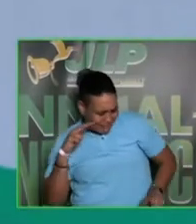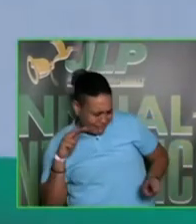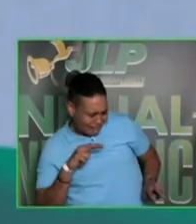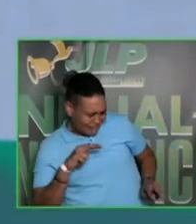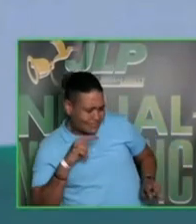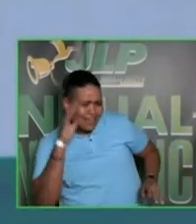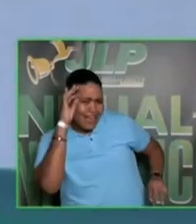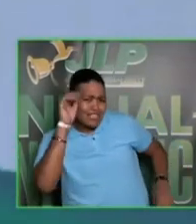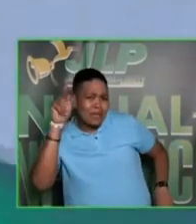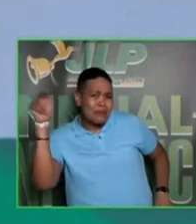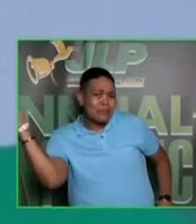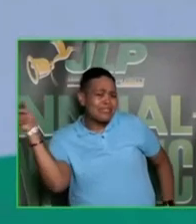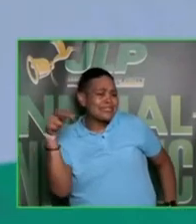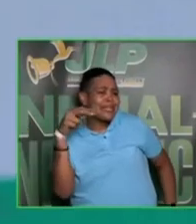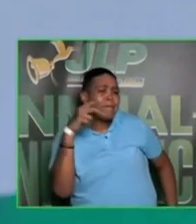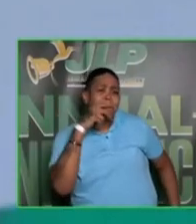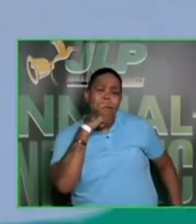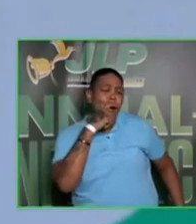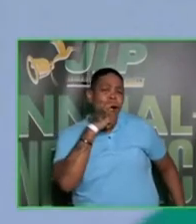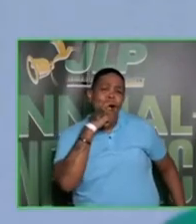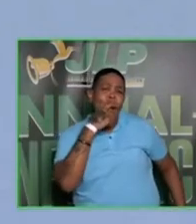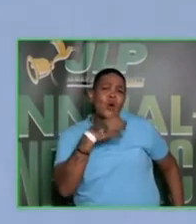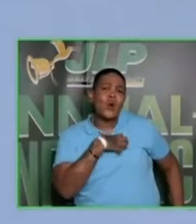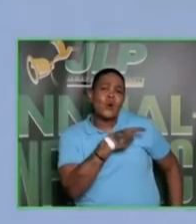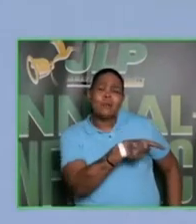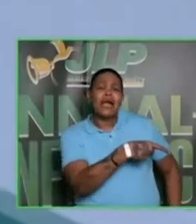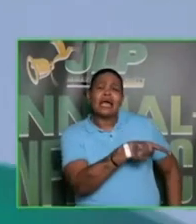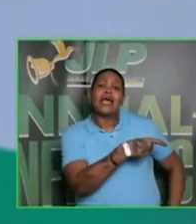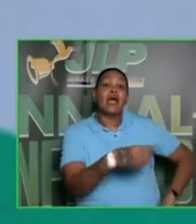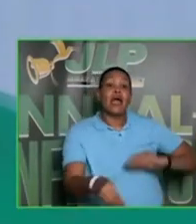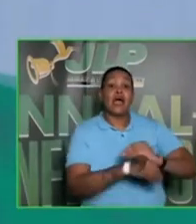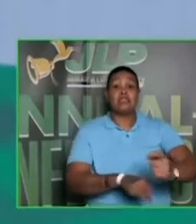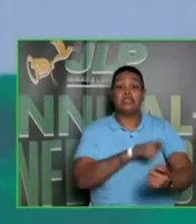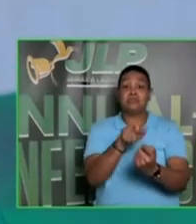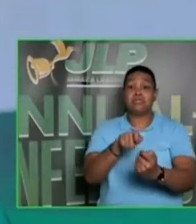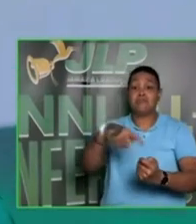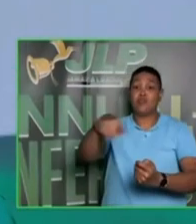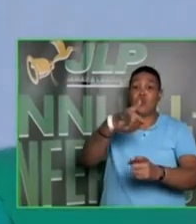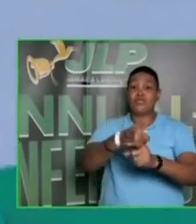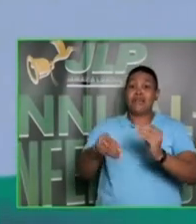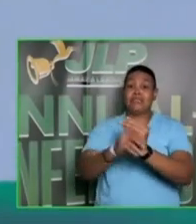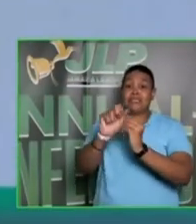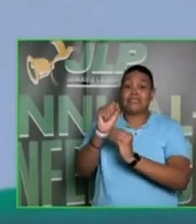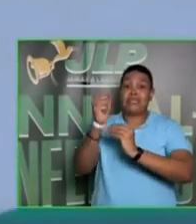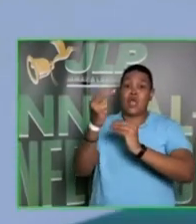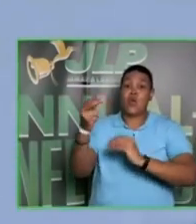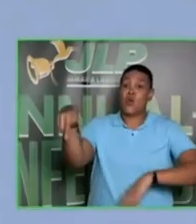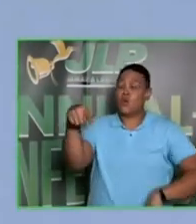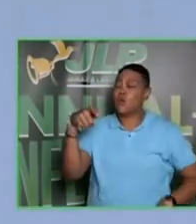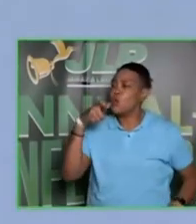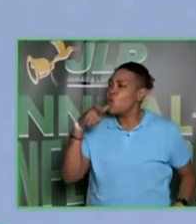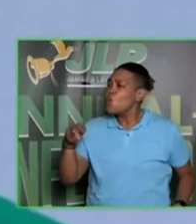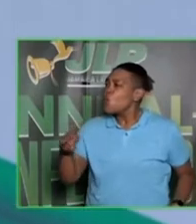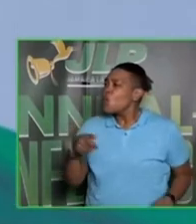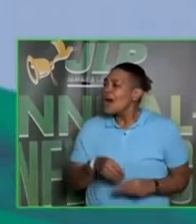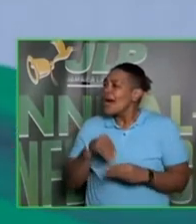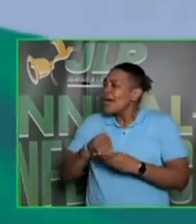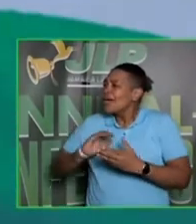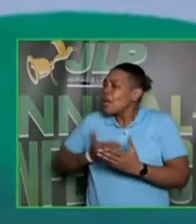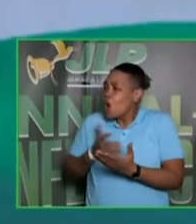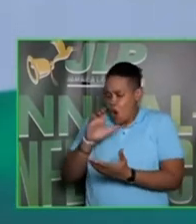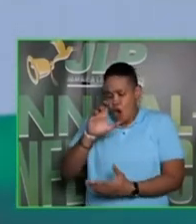other stakeholders in the industry, particularly those stakeholders who are in our